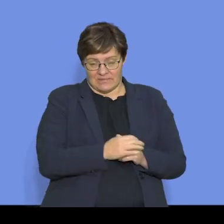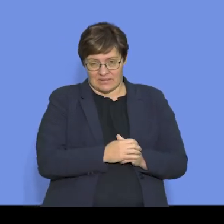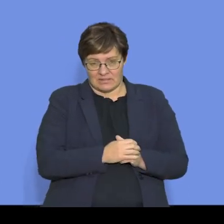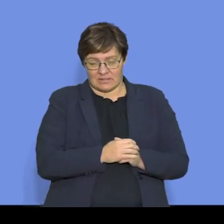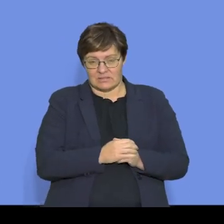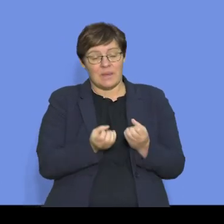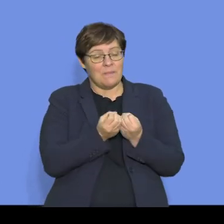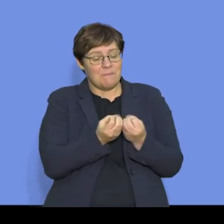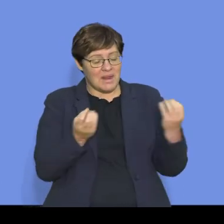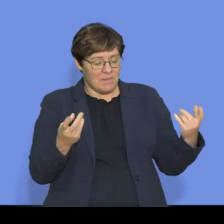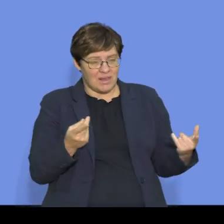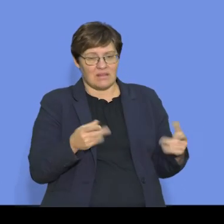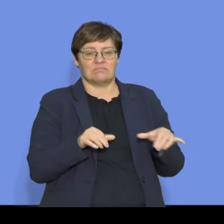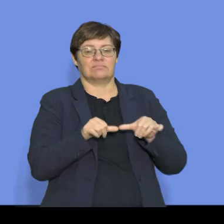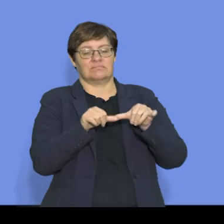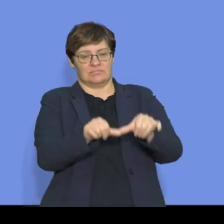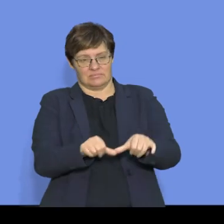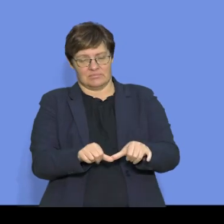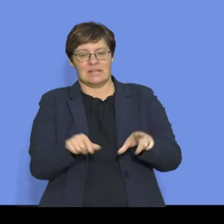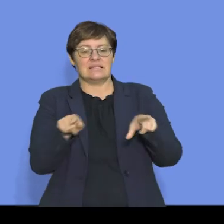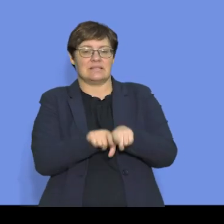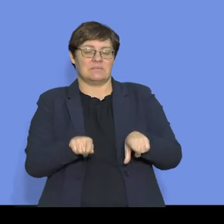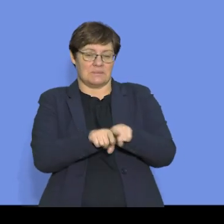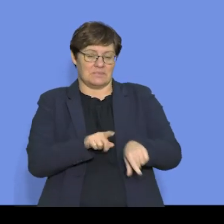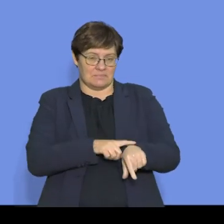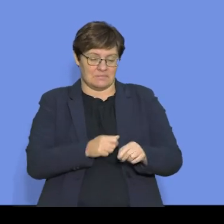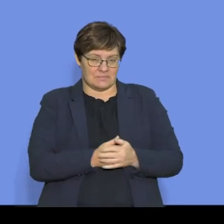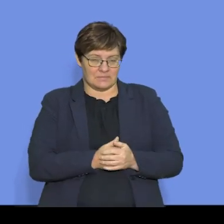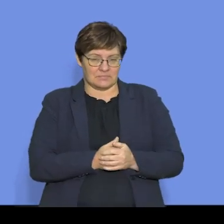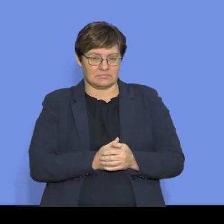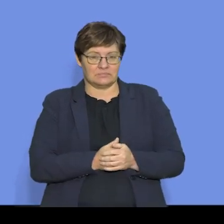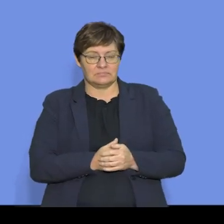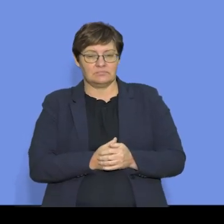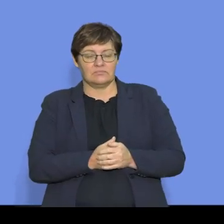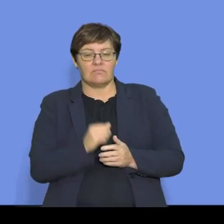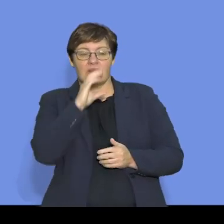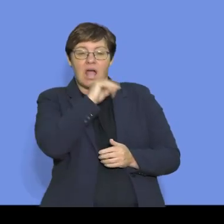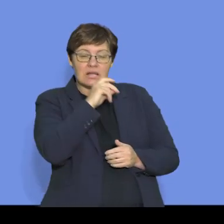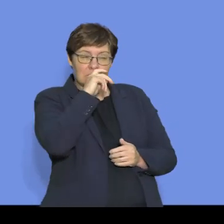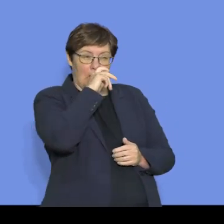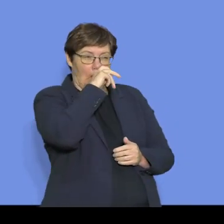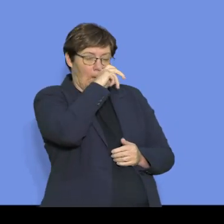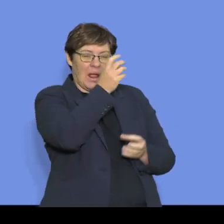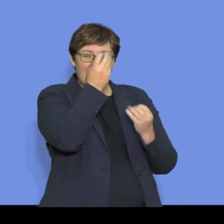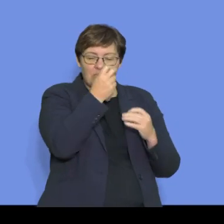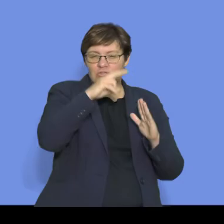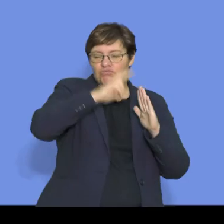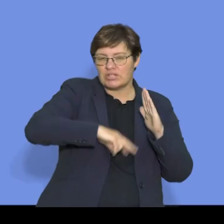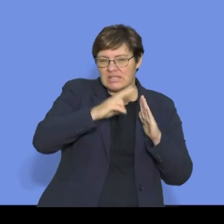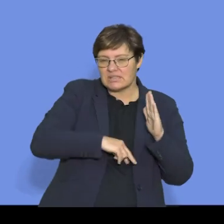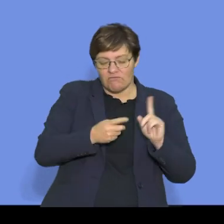mass extinction is. Many species become extinct at the same time. You can be asked to